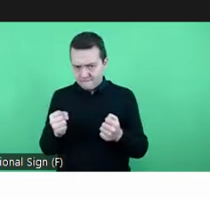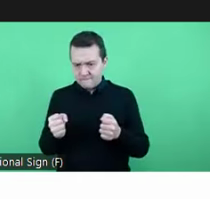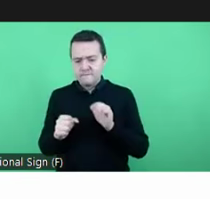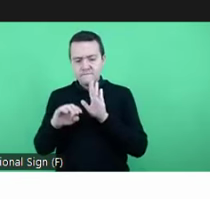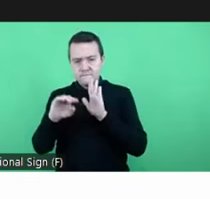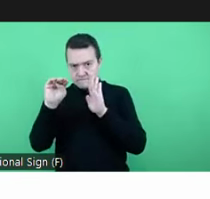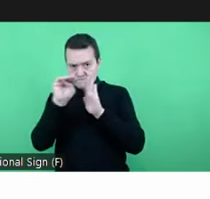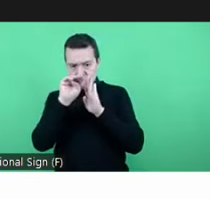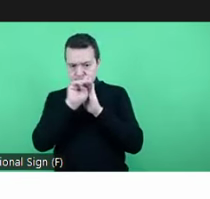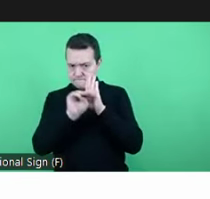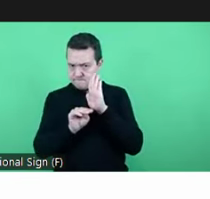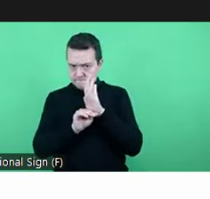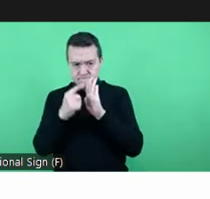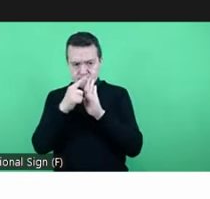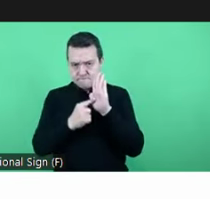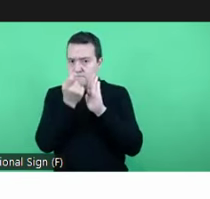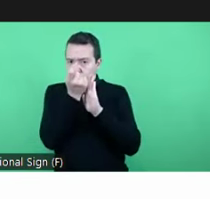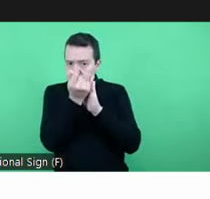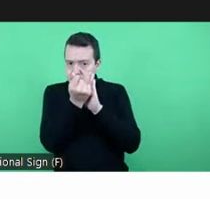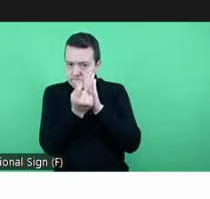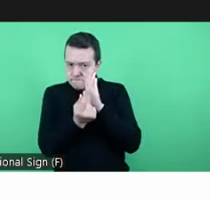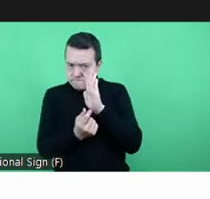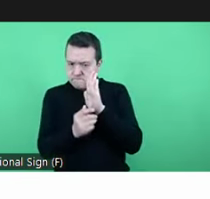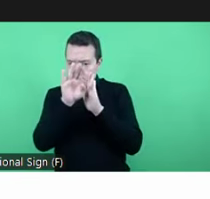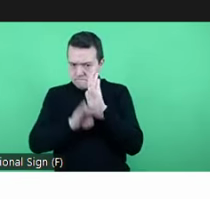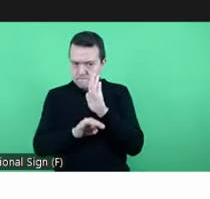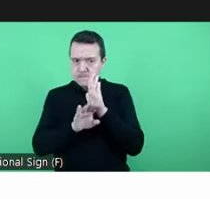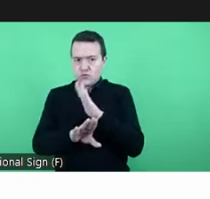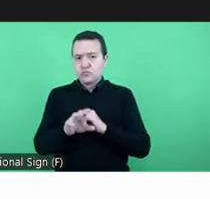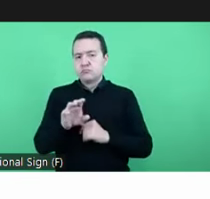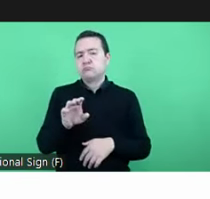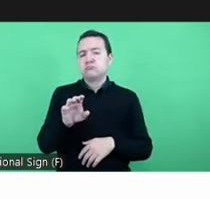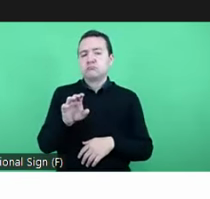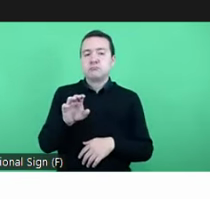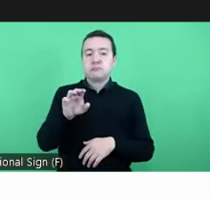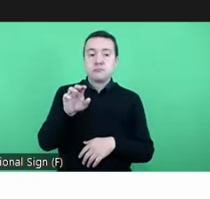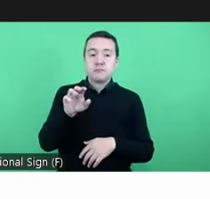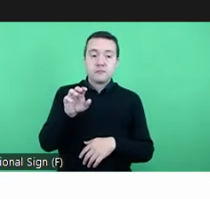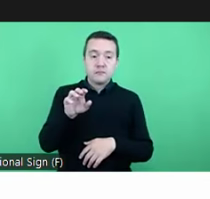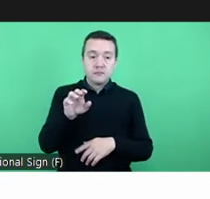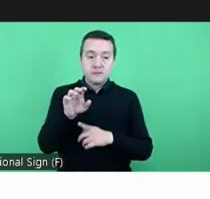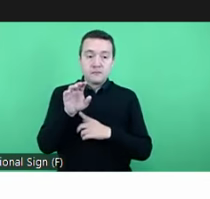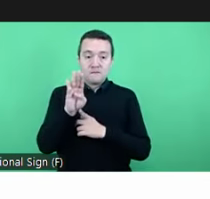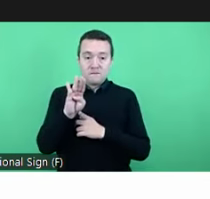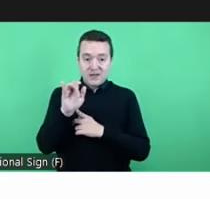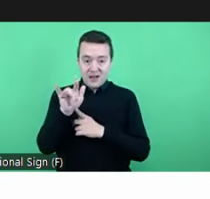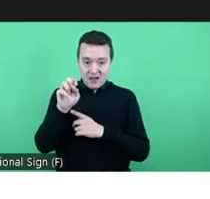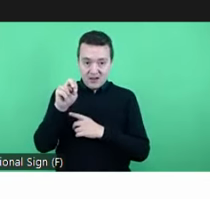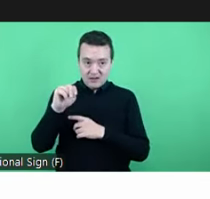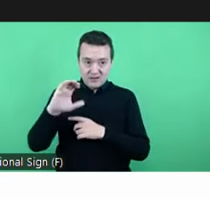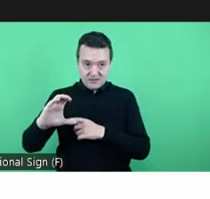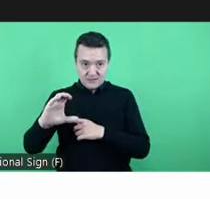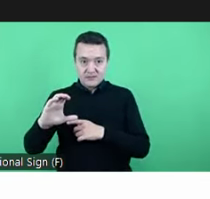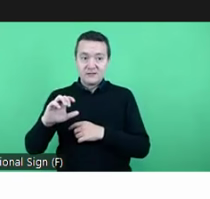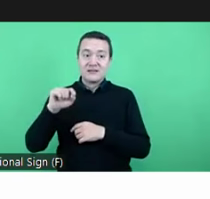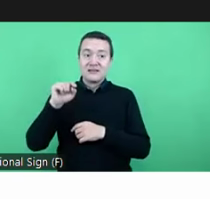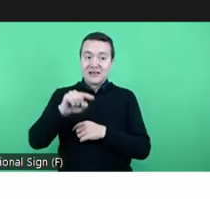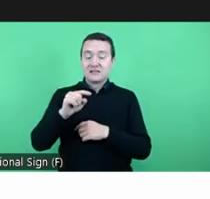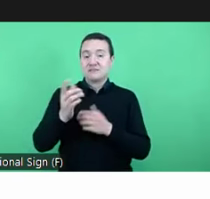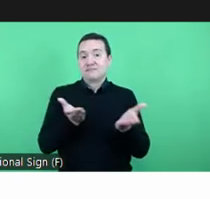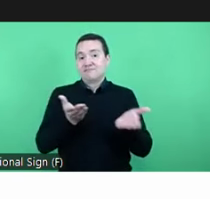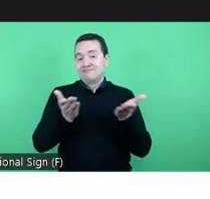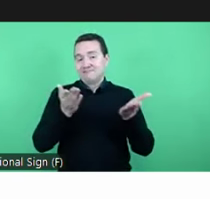regulated rates only empleables sin with fines de lucro, lo que llamamos PIAM. included and En el non-for-profit prestador público providers. ACE In no public hay